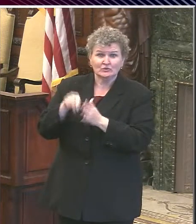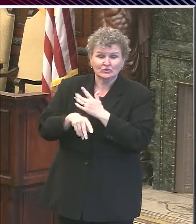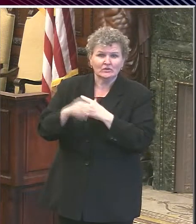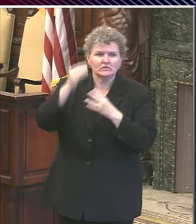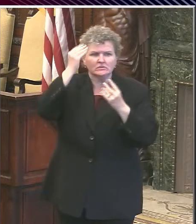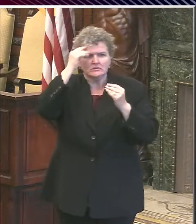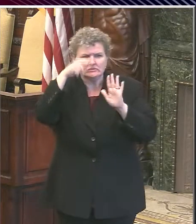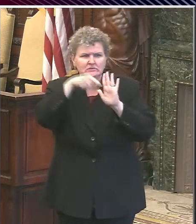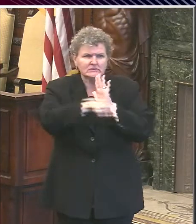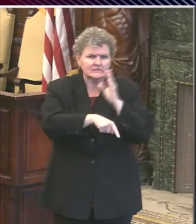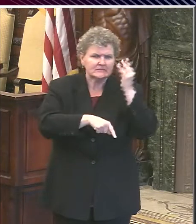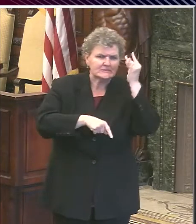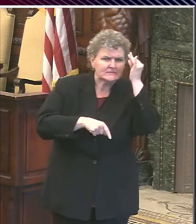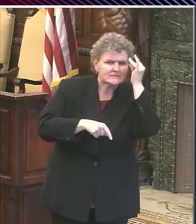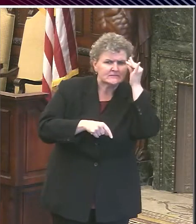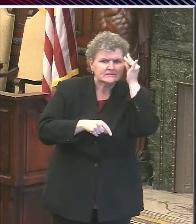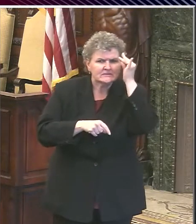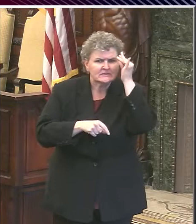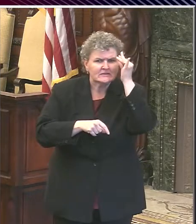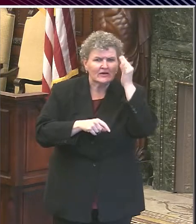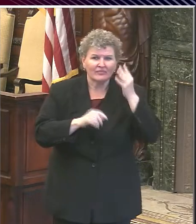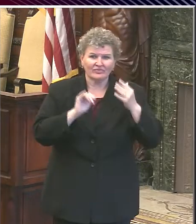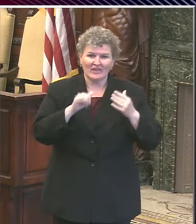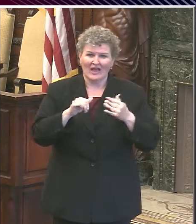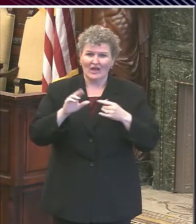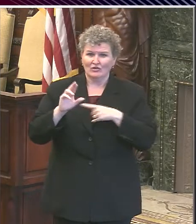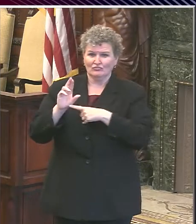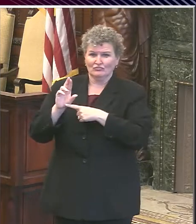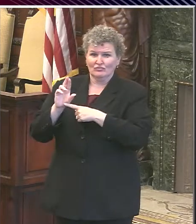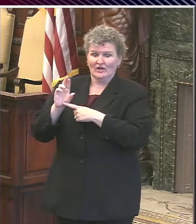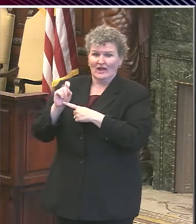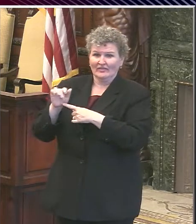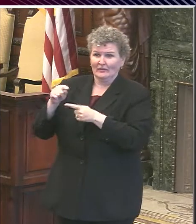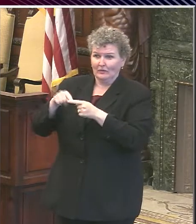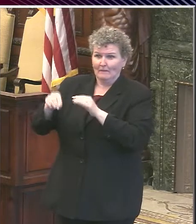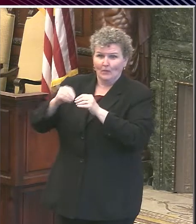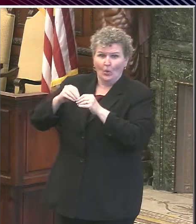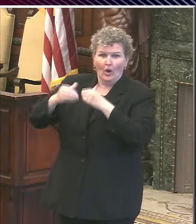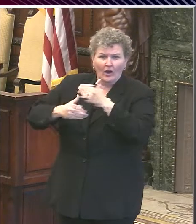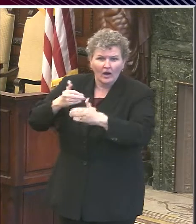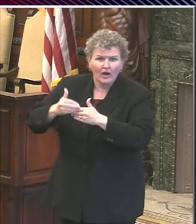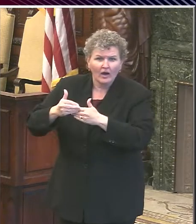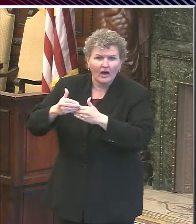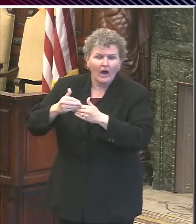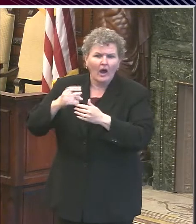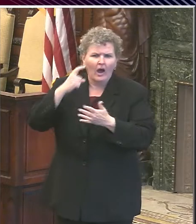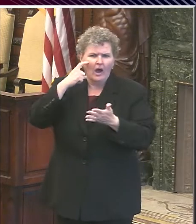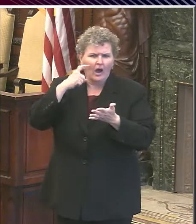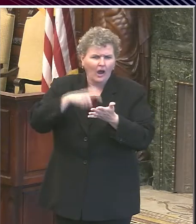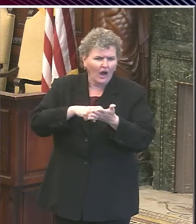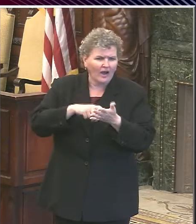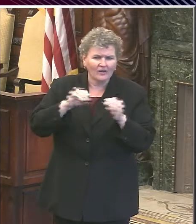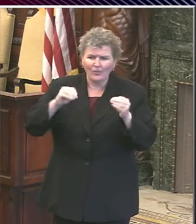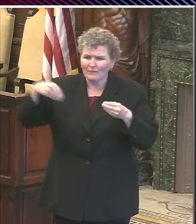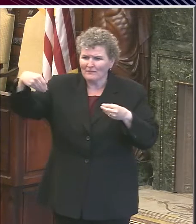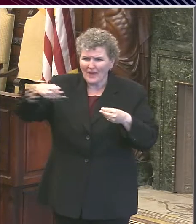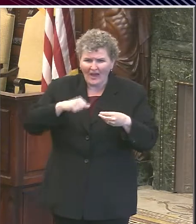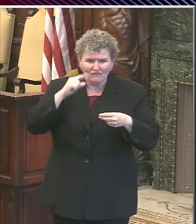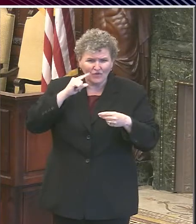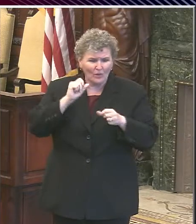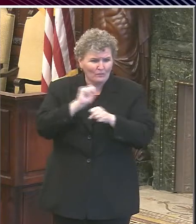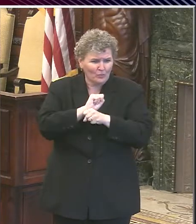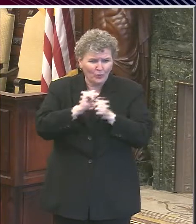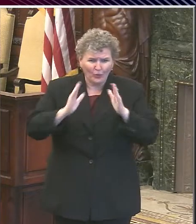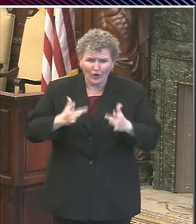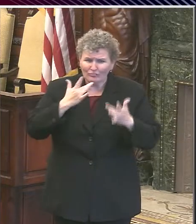adults, racial, ethnic minorities, essential workers, and unpaid adult caregivers. Unfortunately, Philadelphia this